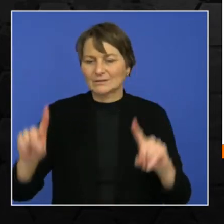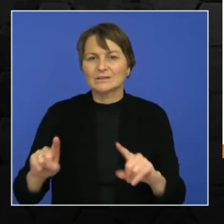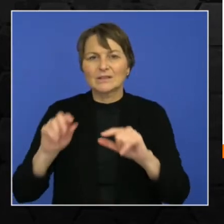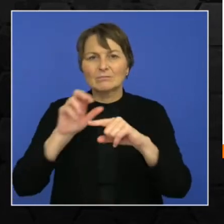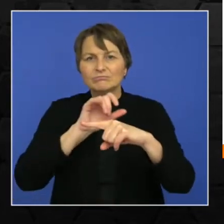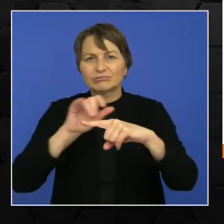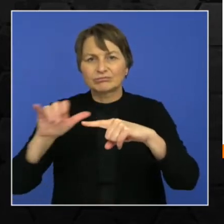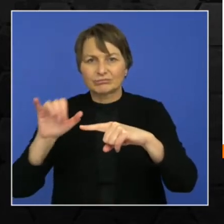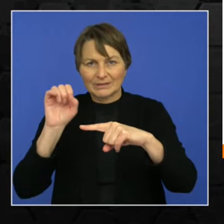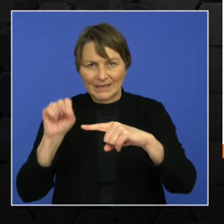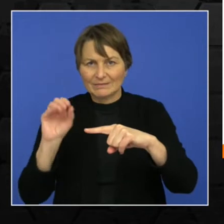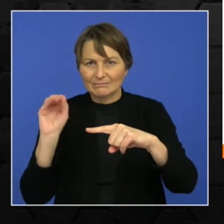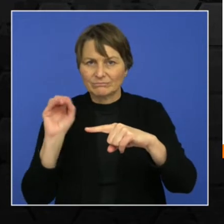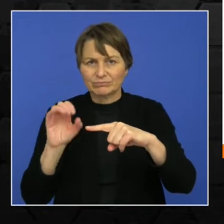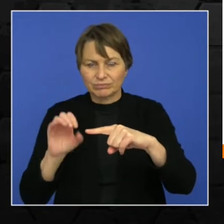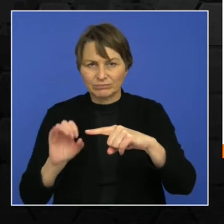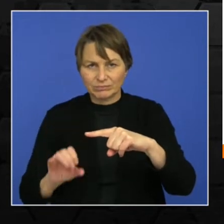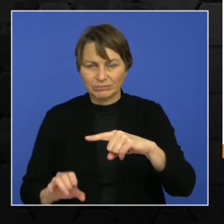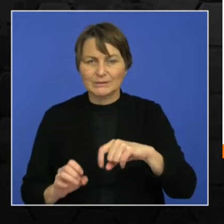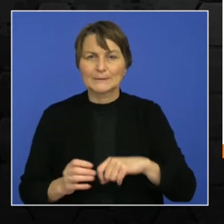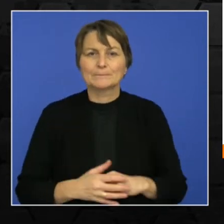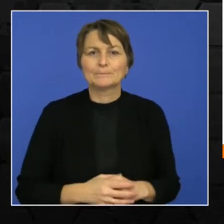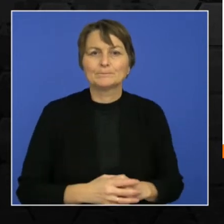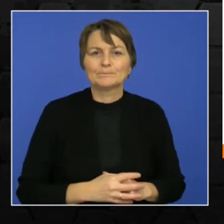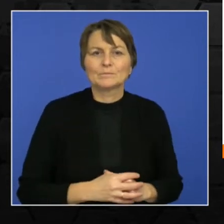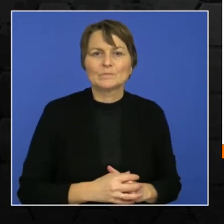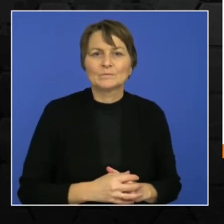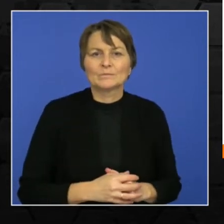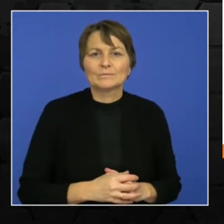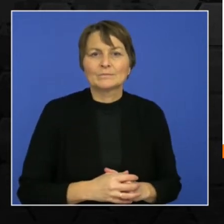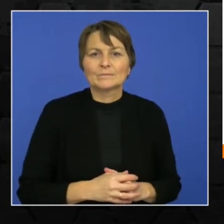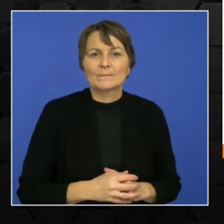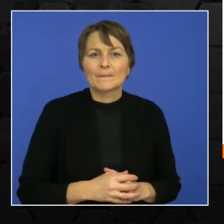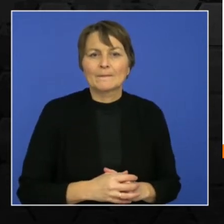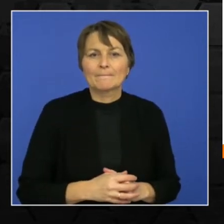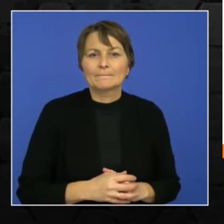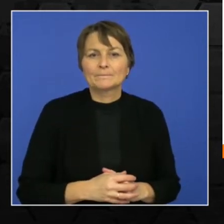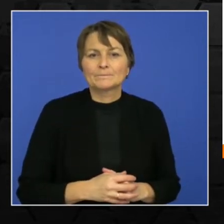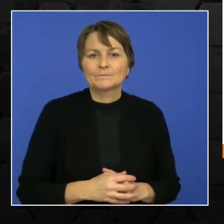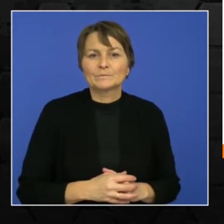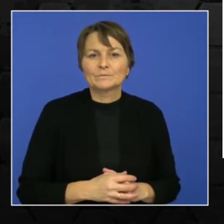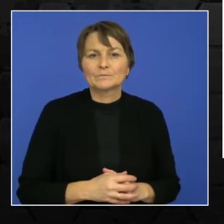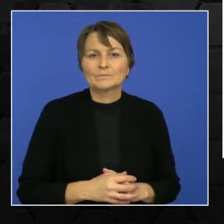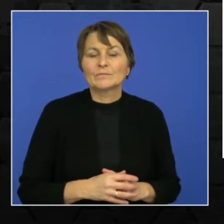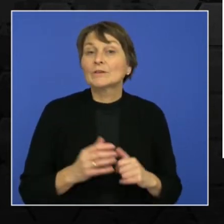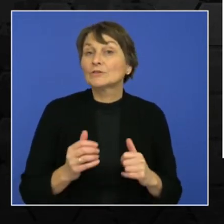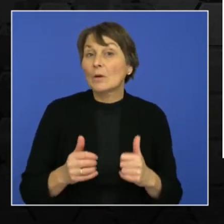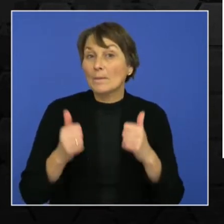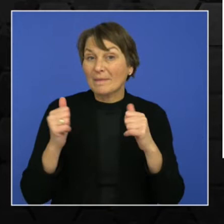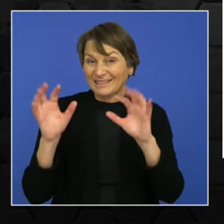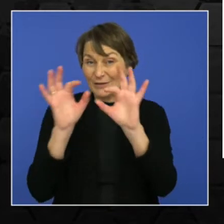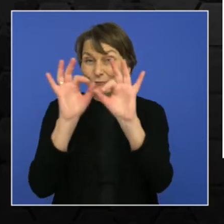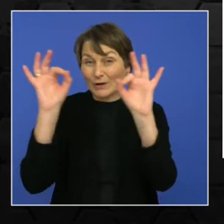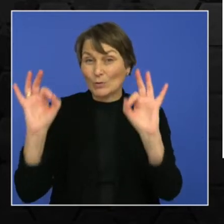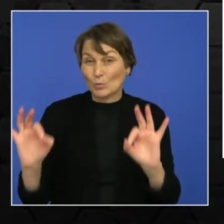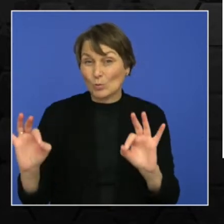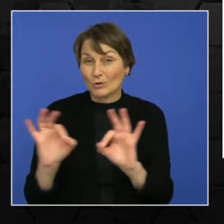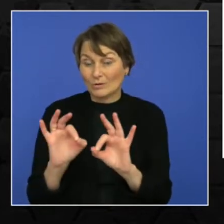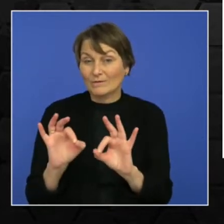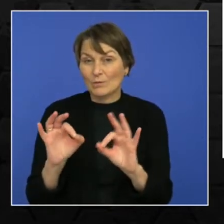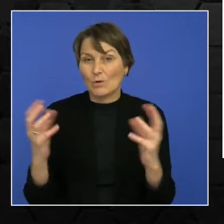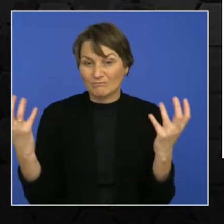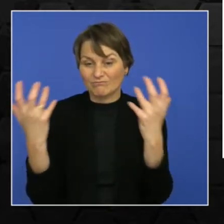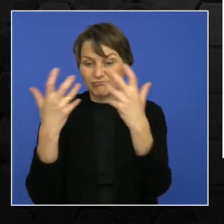makes p5.js helps me better to use that because as it's a framework again. So